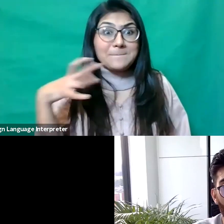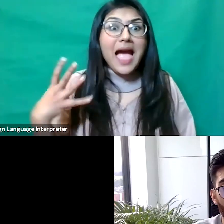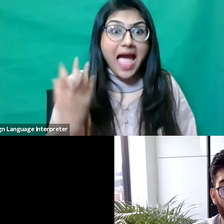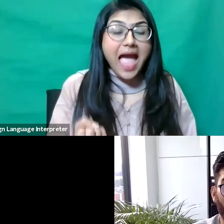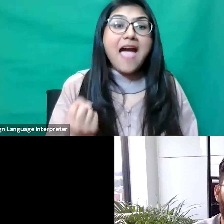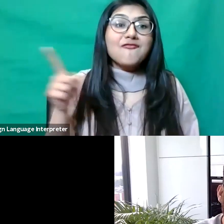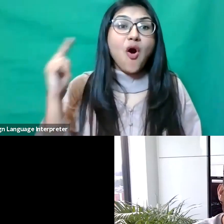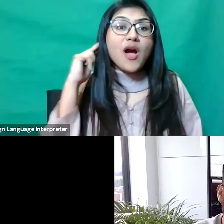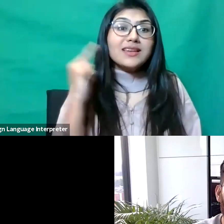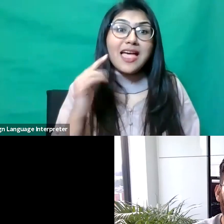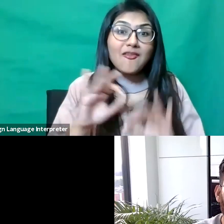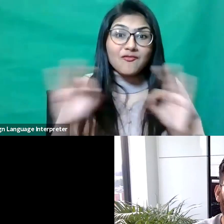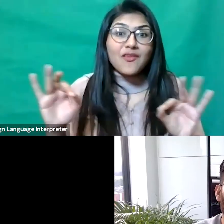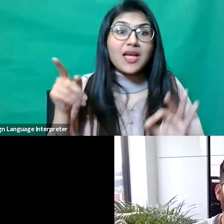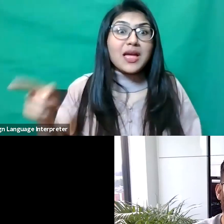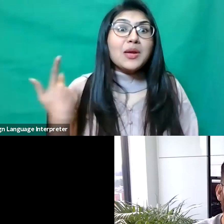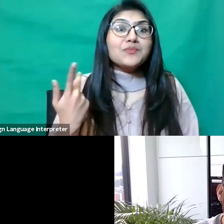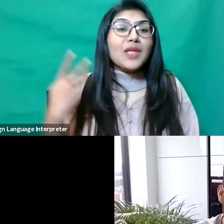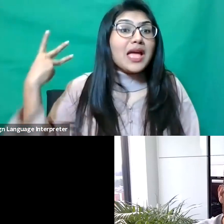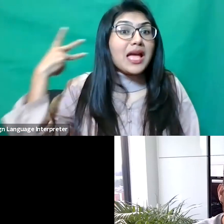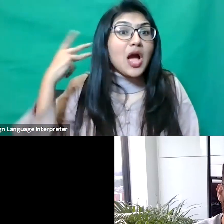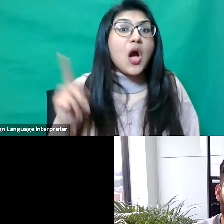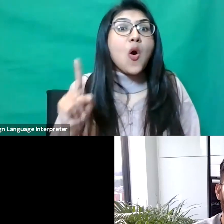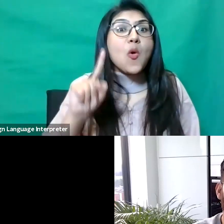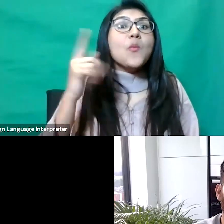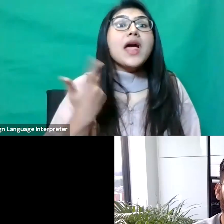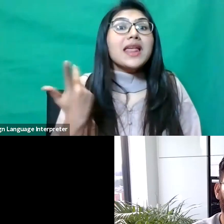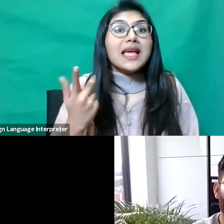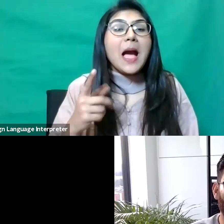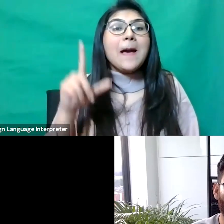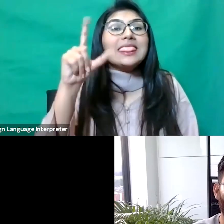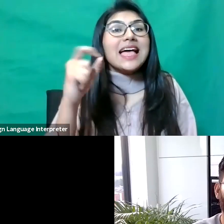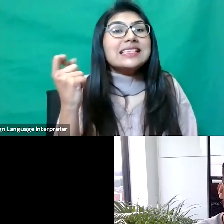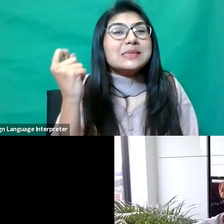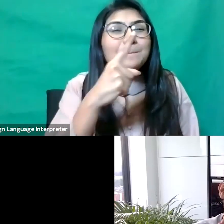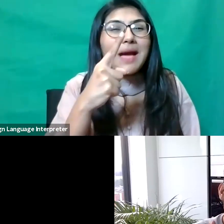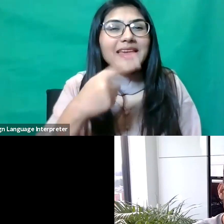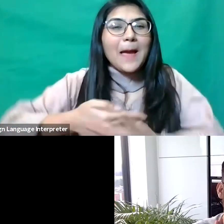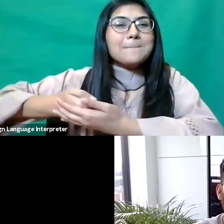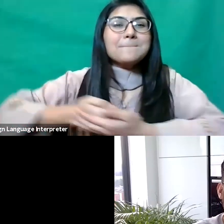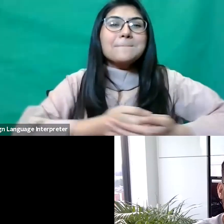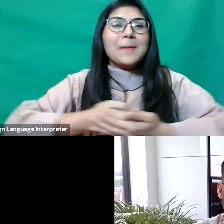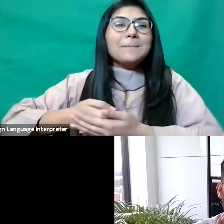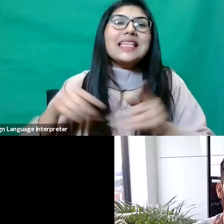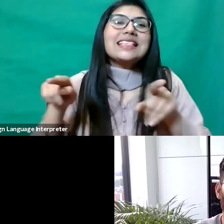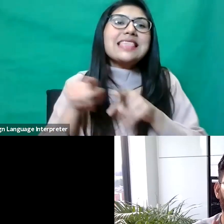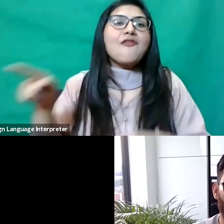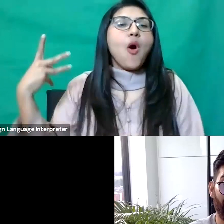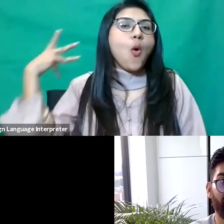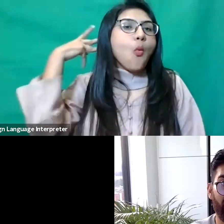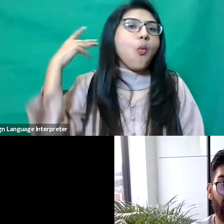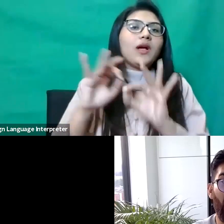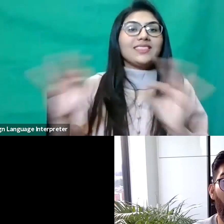well, but he had a cochlear implant when he was 10 months old. So can you see there was a huge difference between